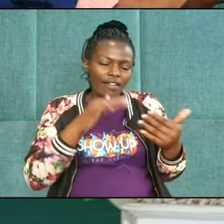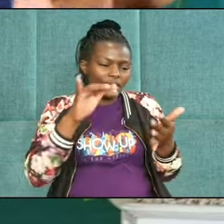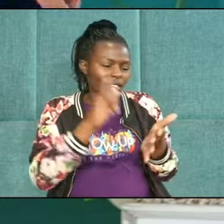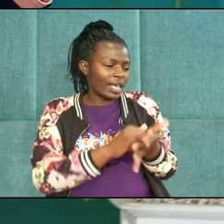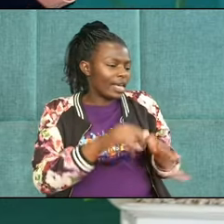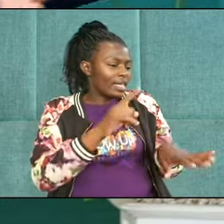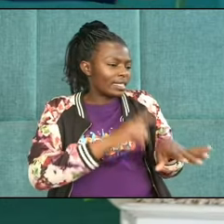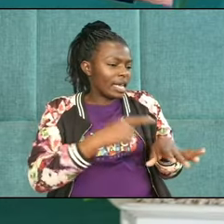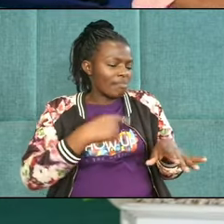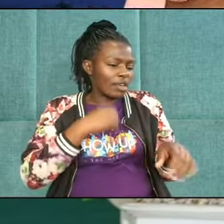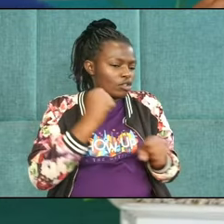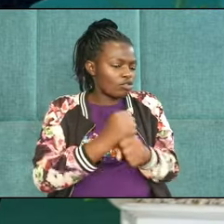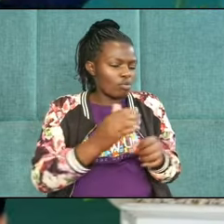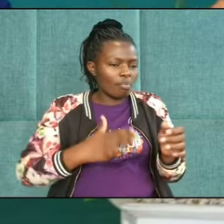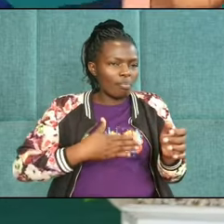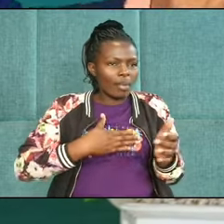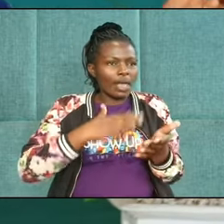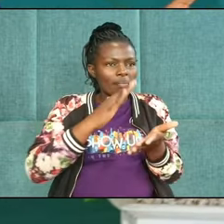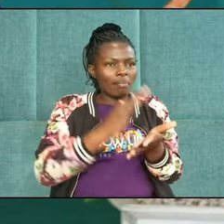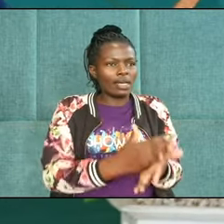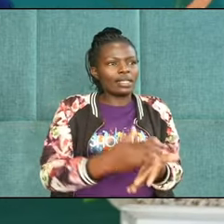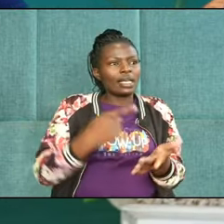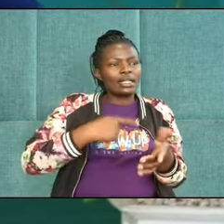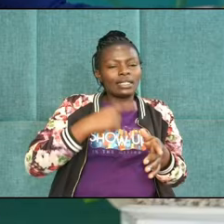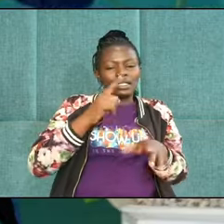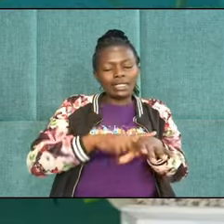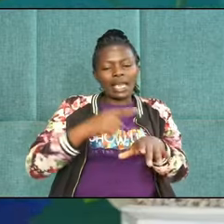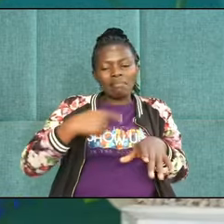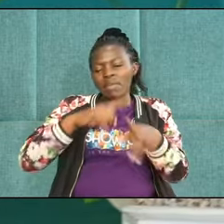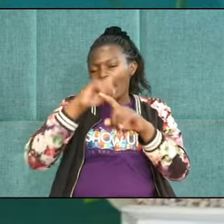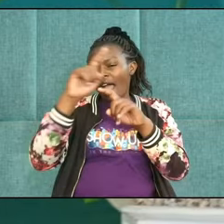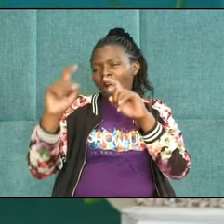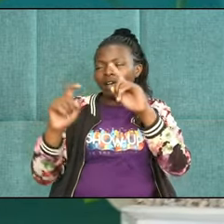do my part, when I ask, God has promised that